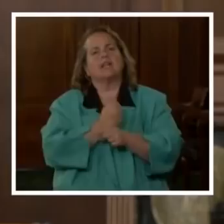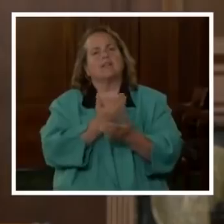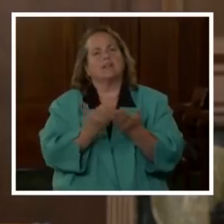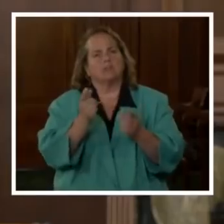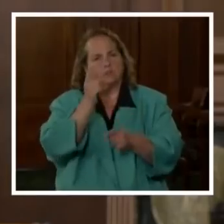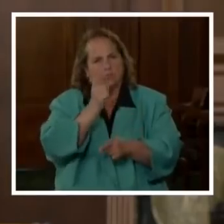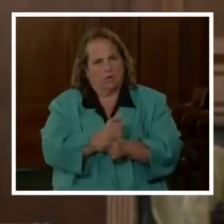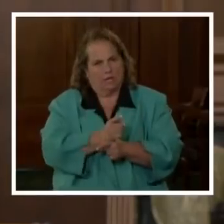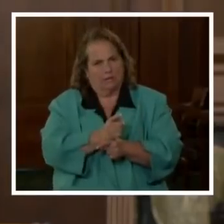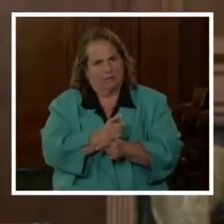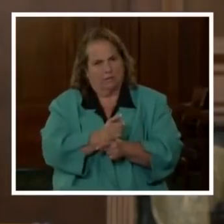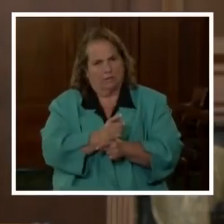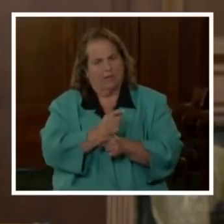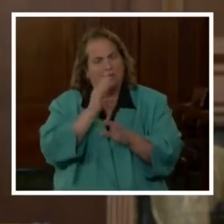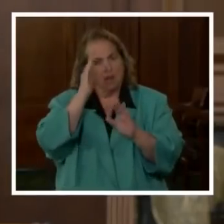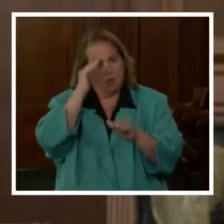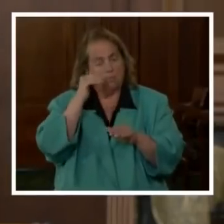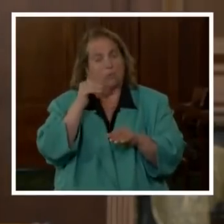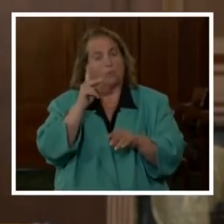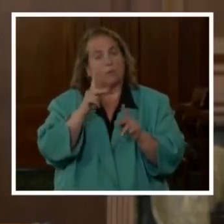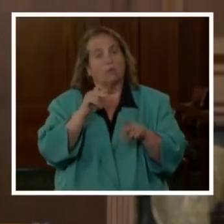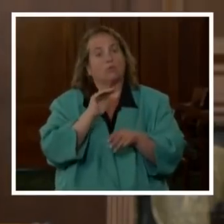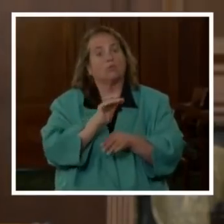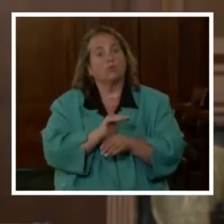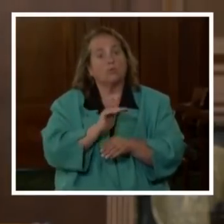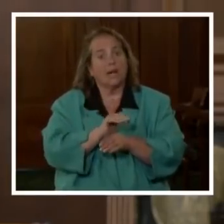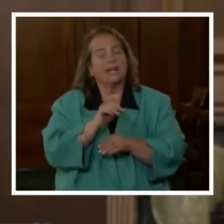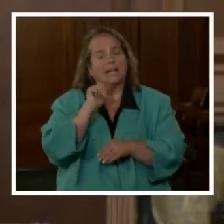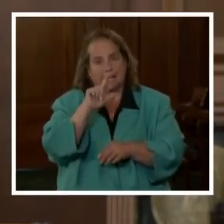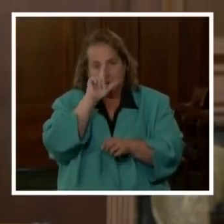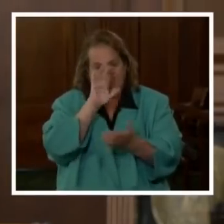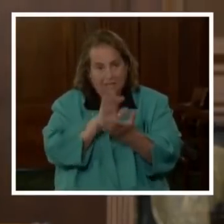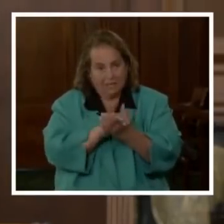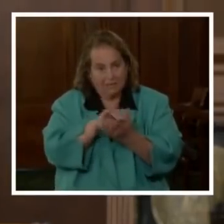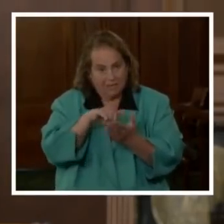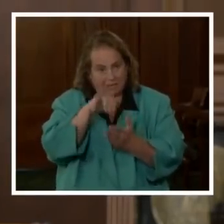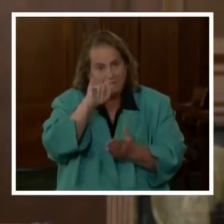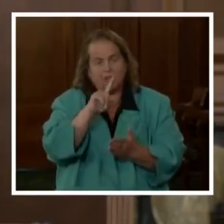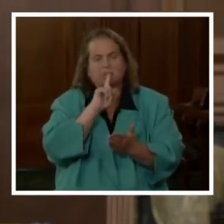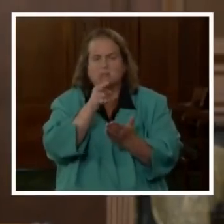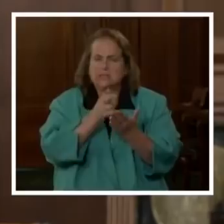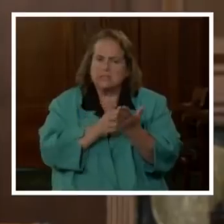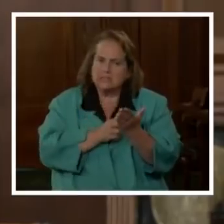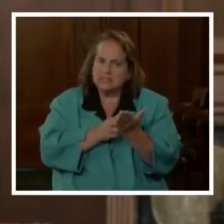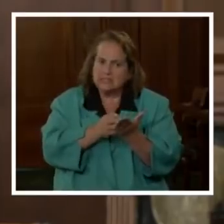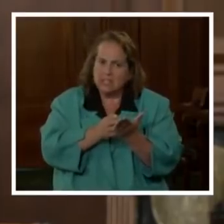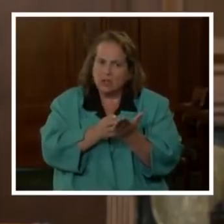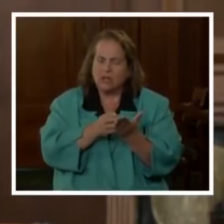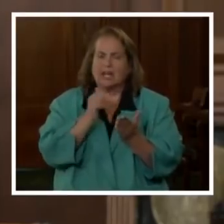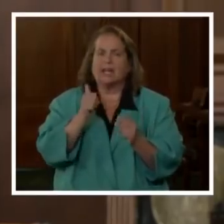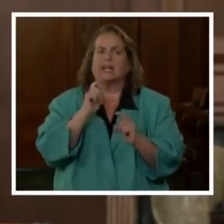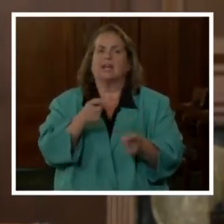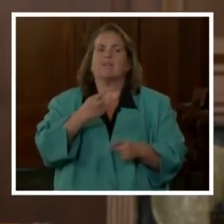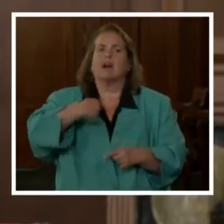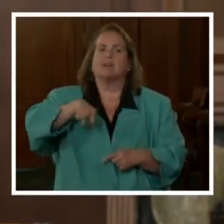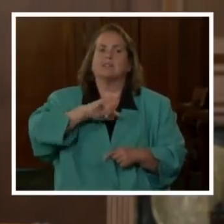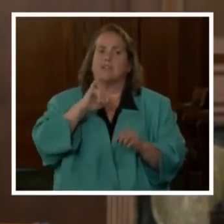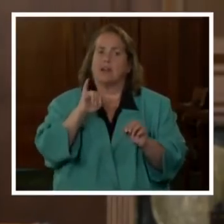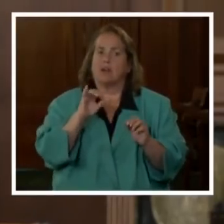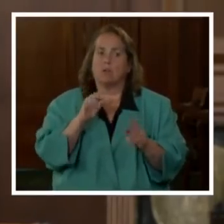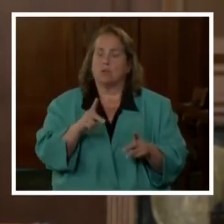And I hope those tonight can believe in that sincerity and can give us that